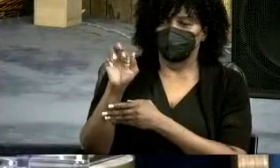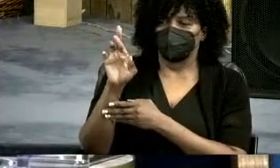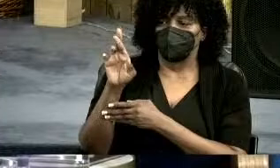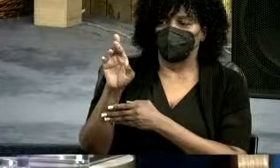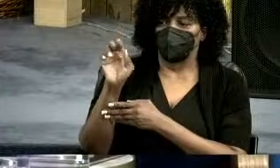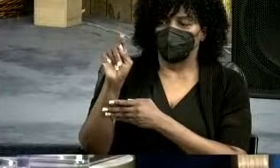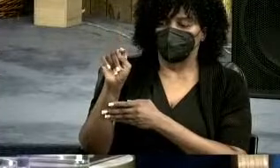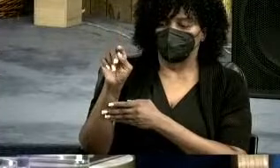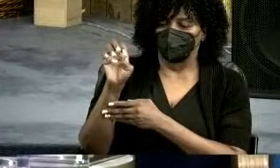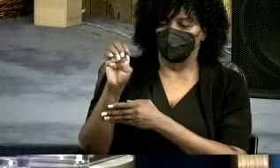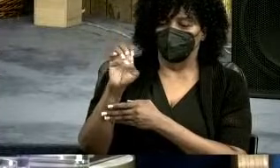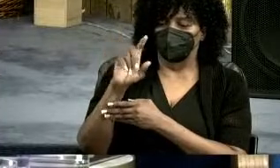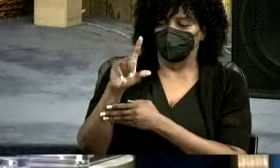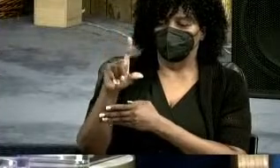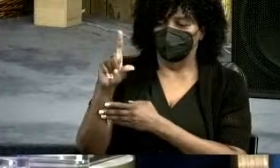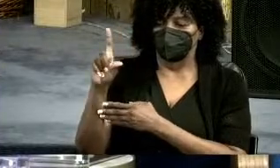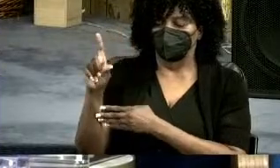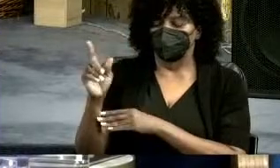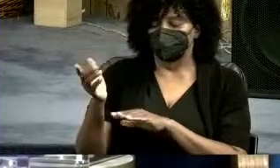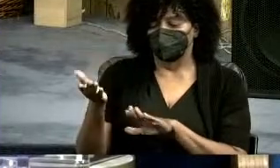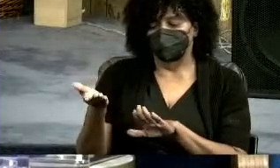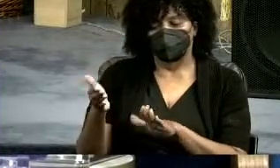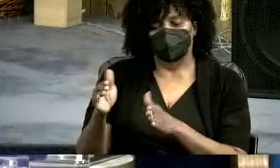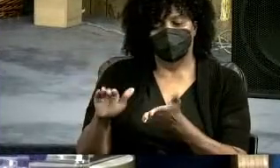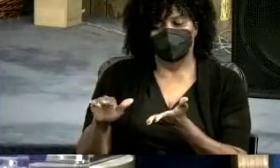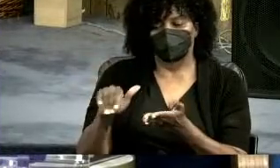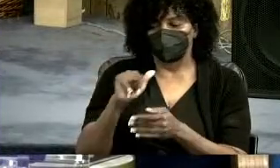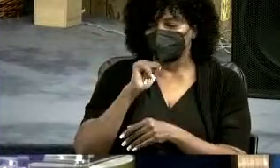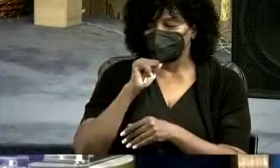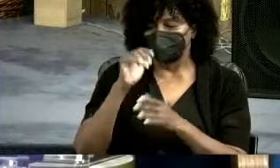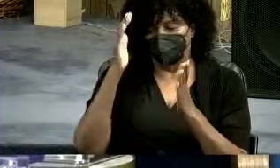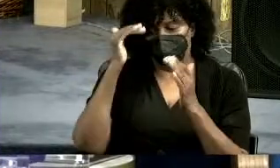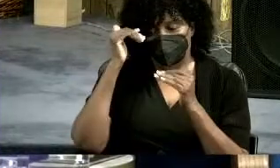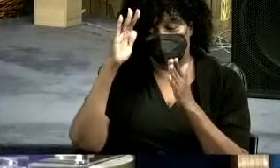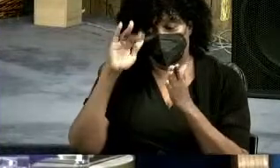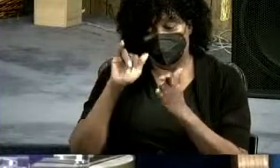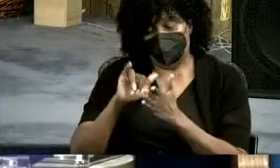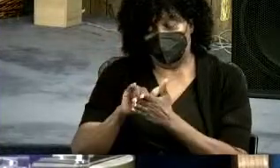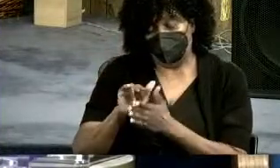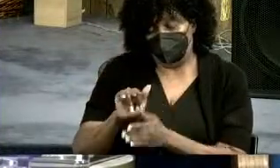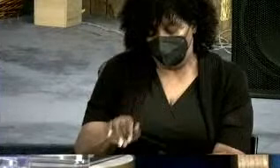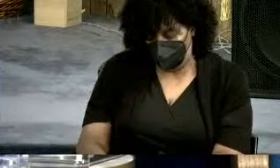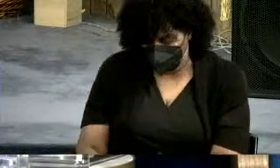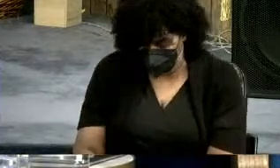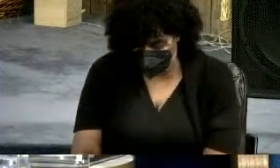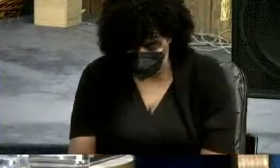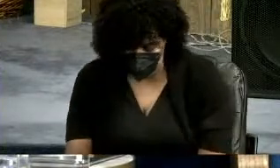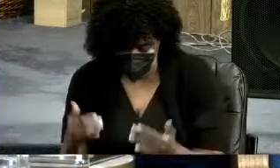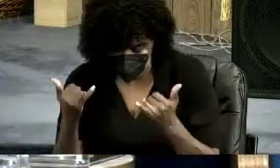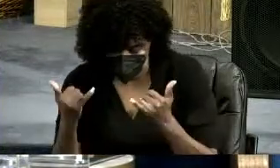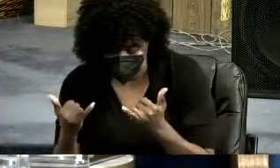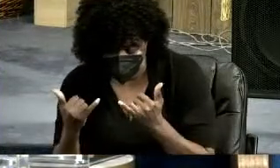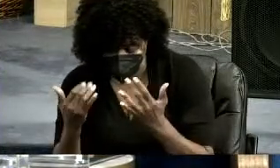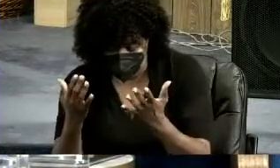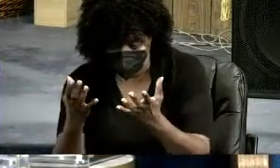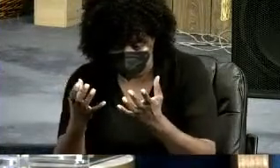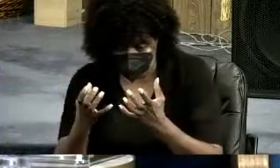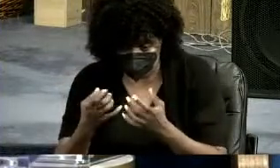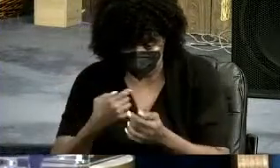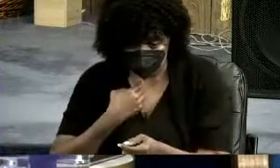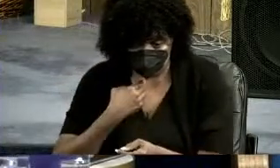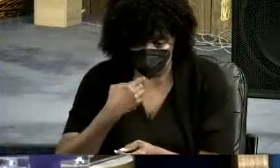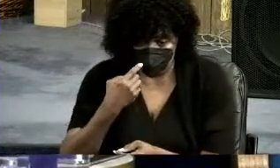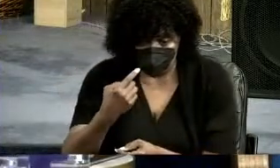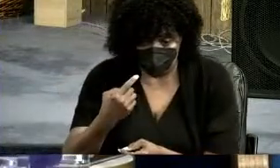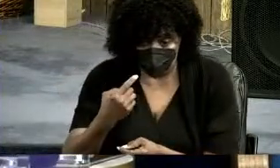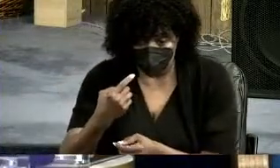Martell. Yeah, Martell. Just from, unexpected. So please keep them in prayer. And so now I want to tell you,